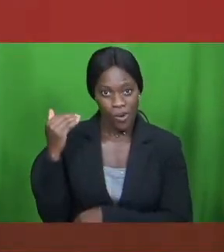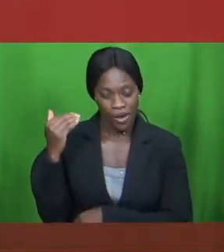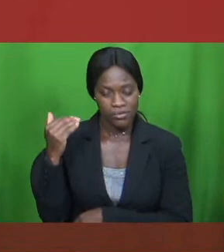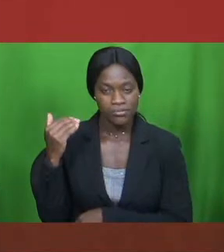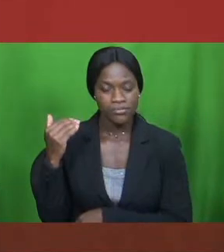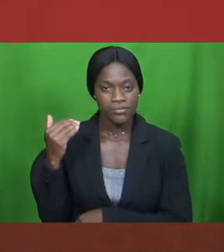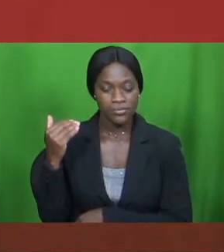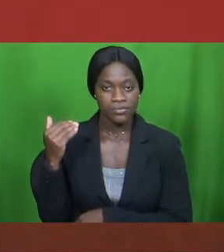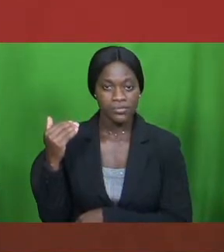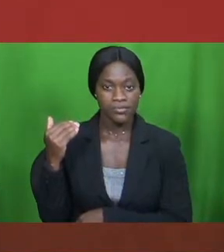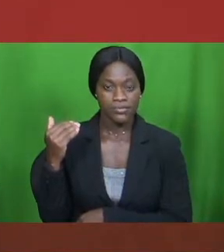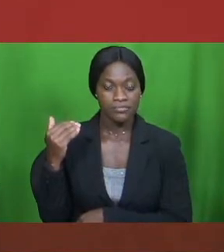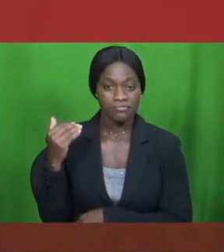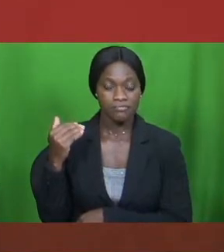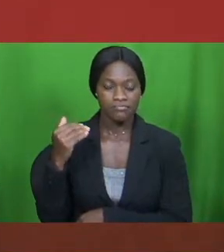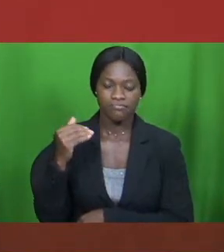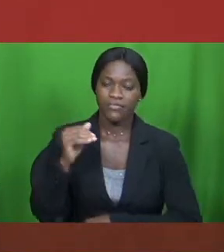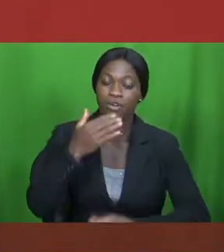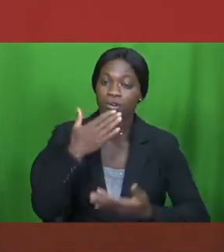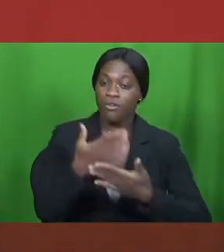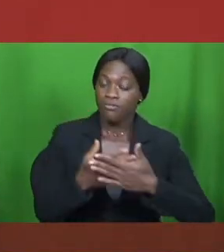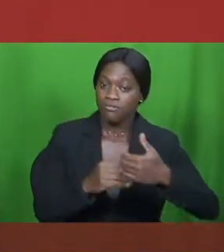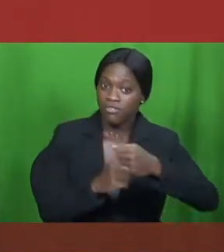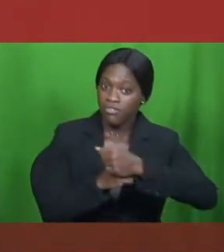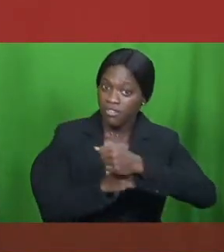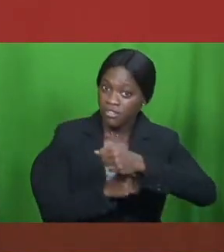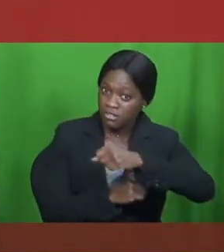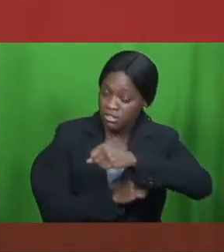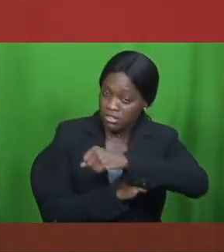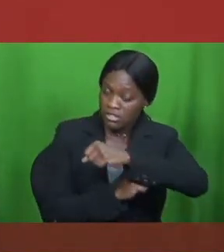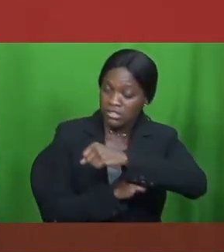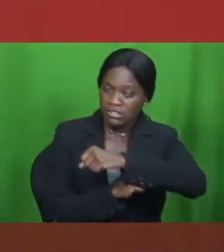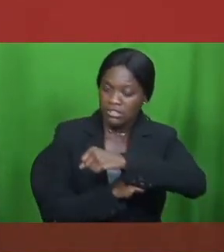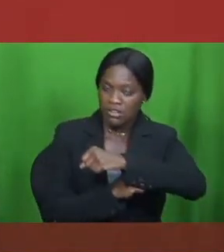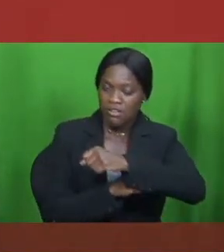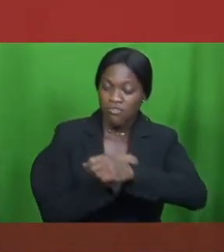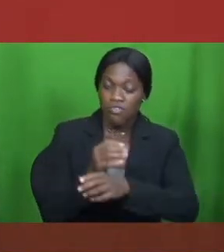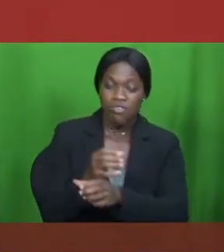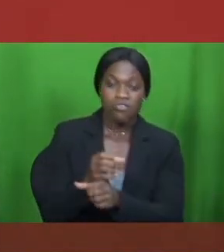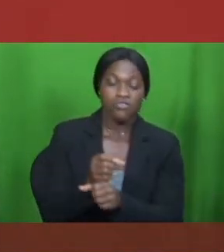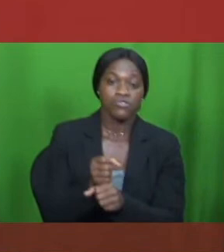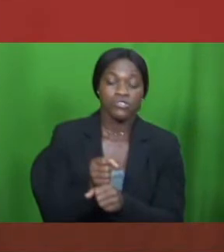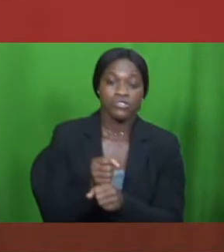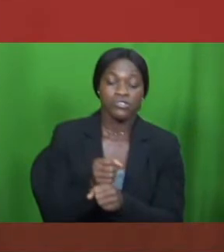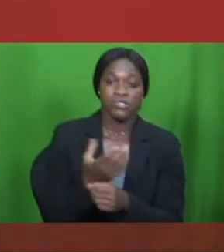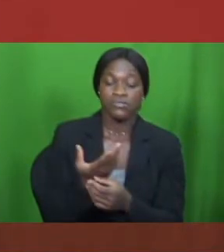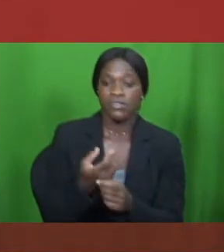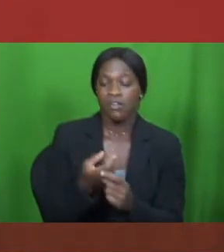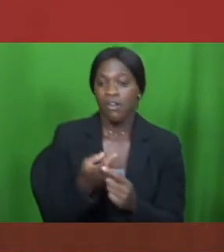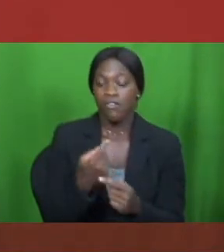the good foundations that the Honorable